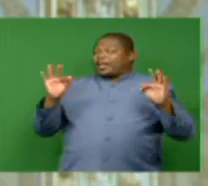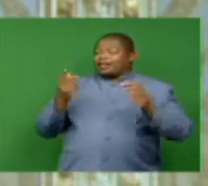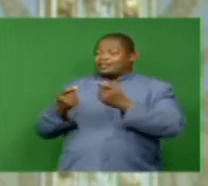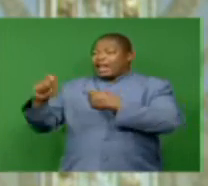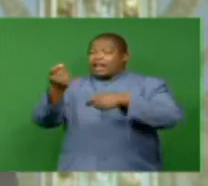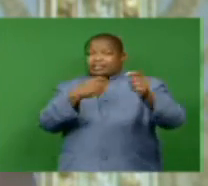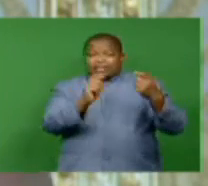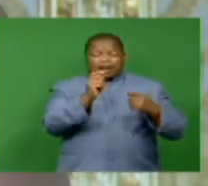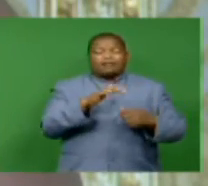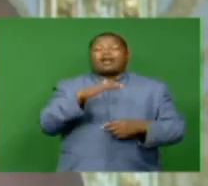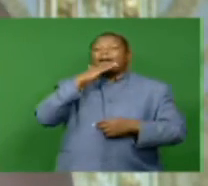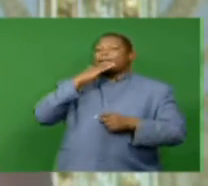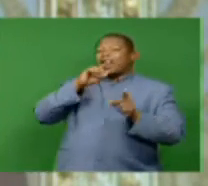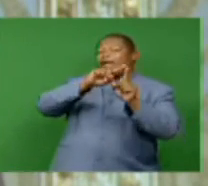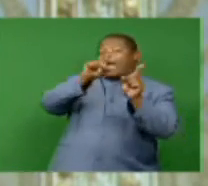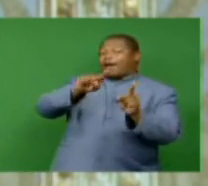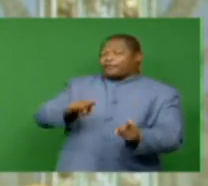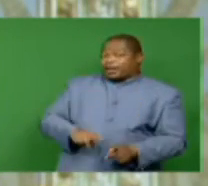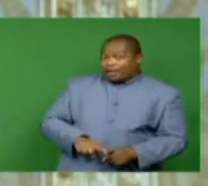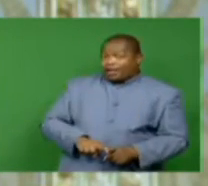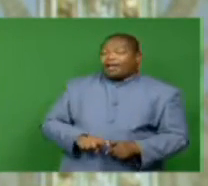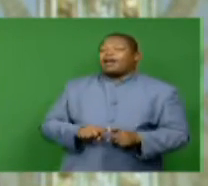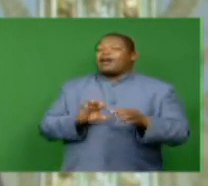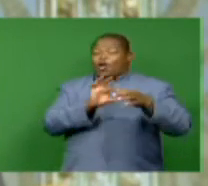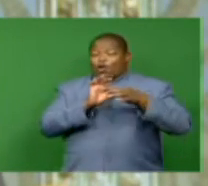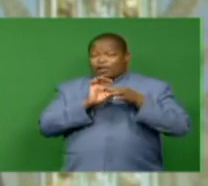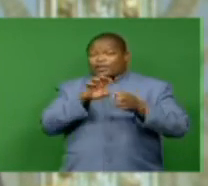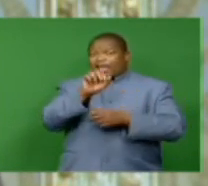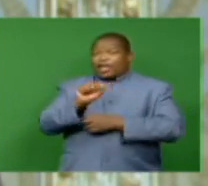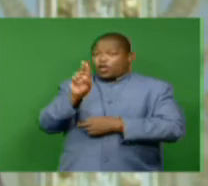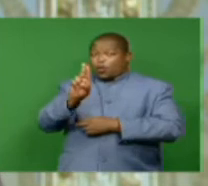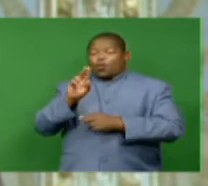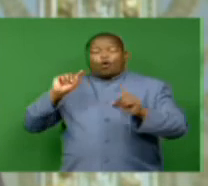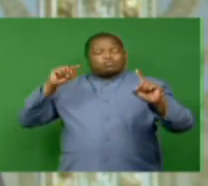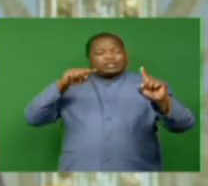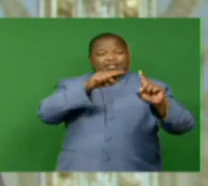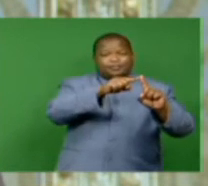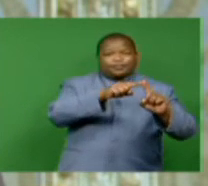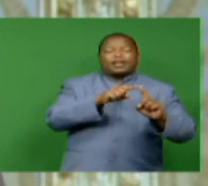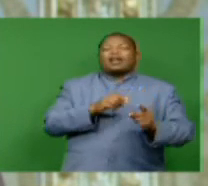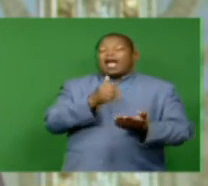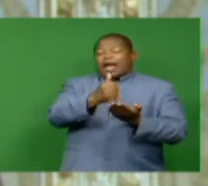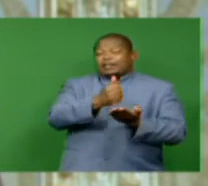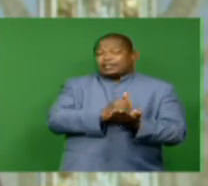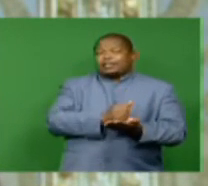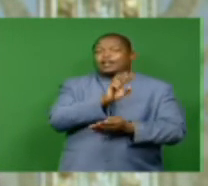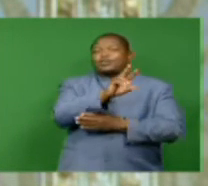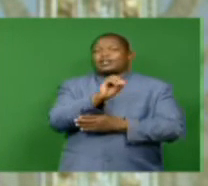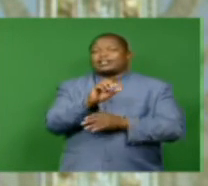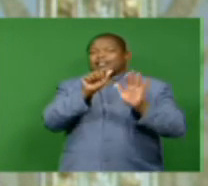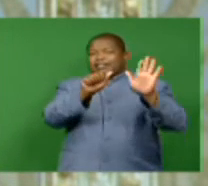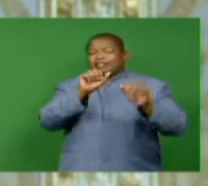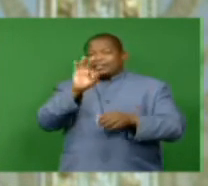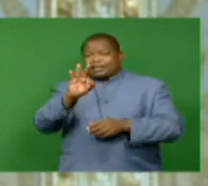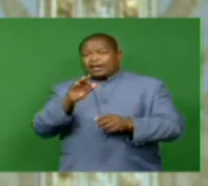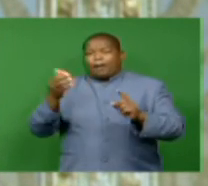objectives of the Africa we want, and we take our four bearers for the